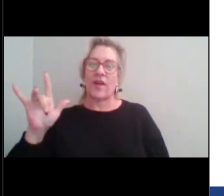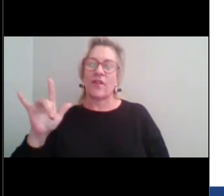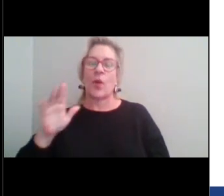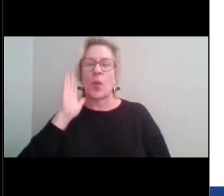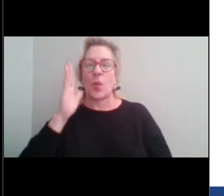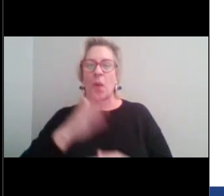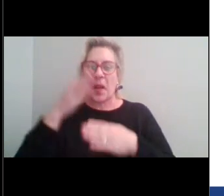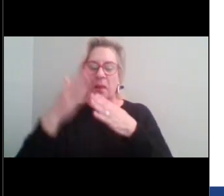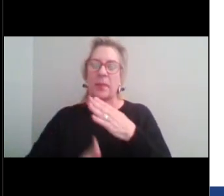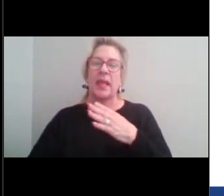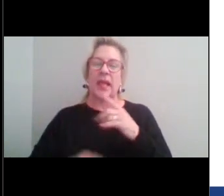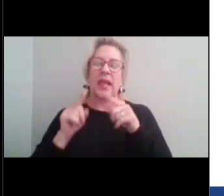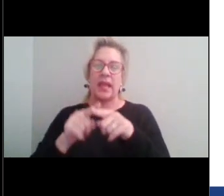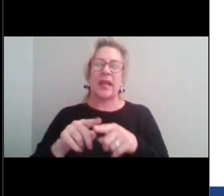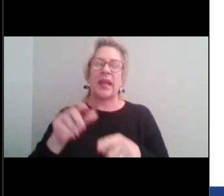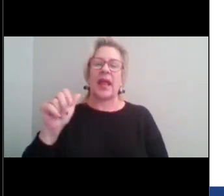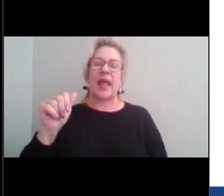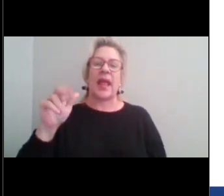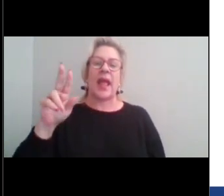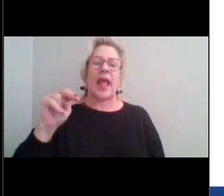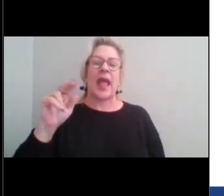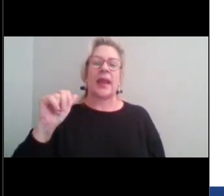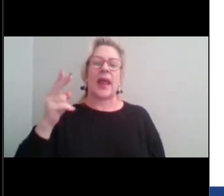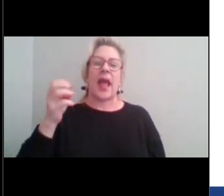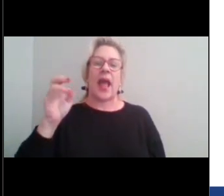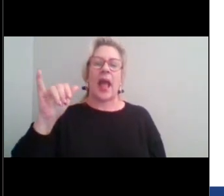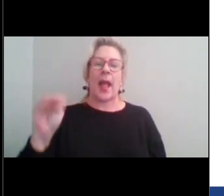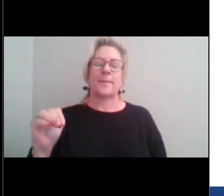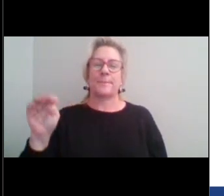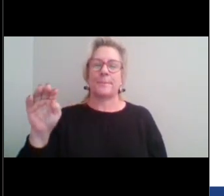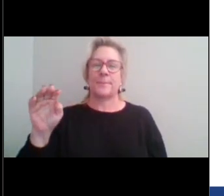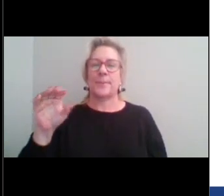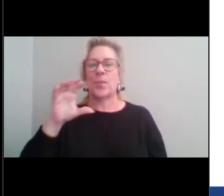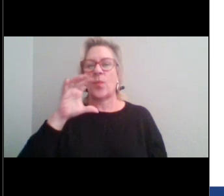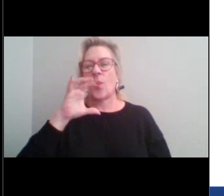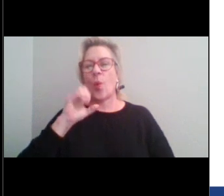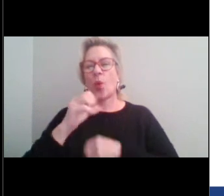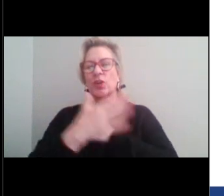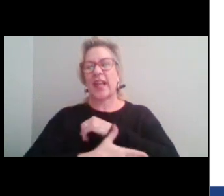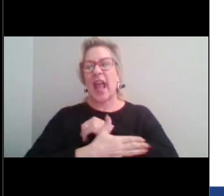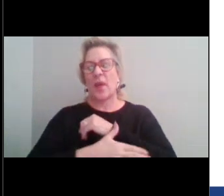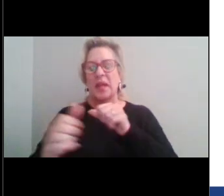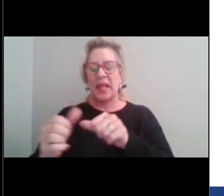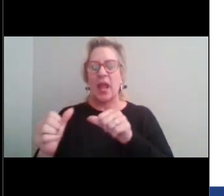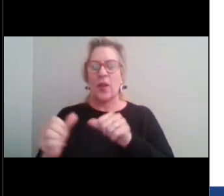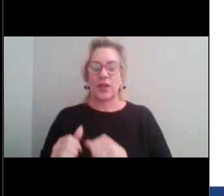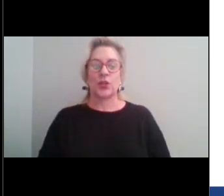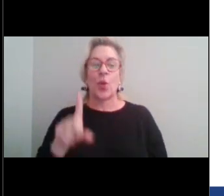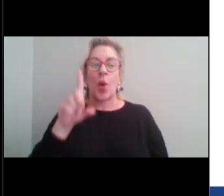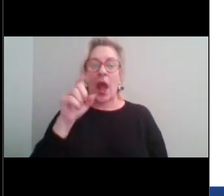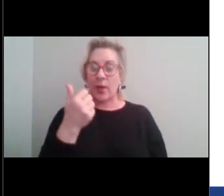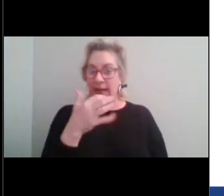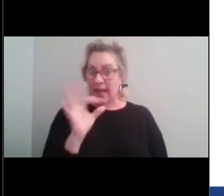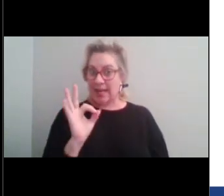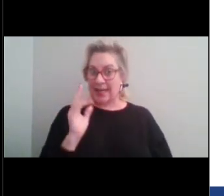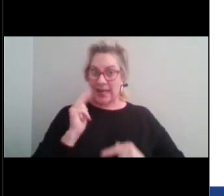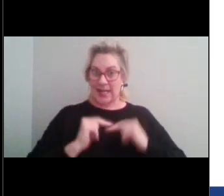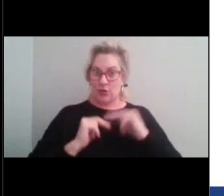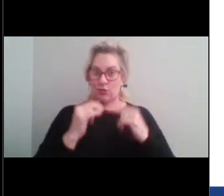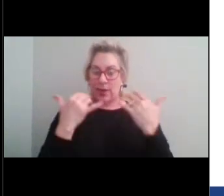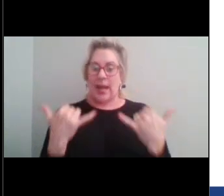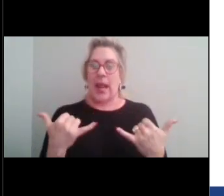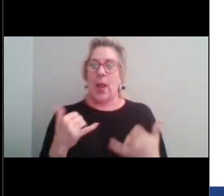is a very tricky environmental stretch that we're working through. As I said, 119 miles are under construction.